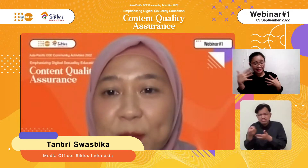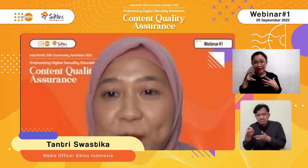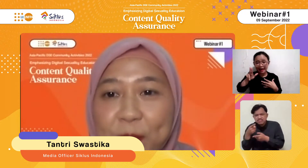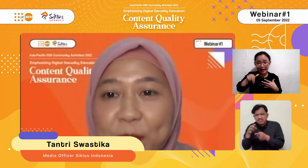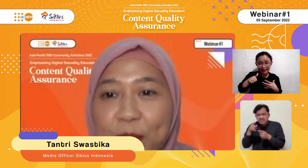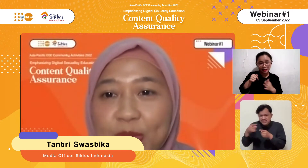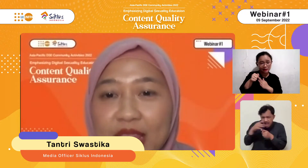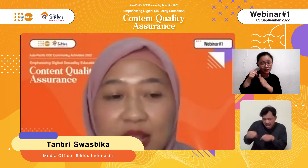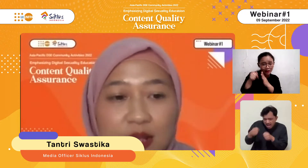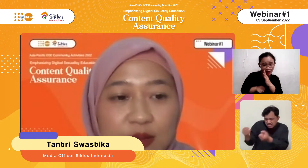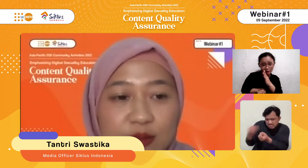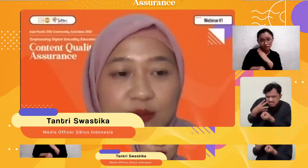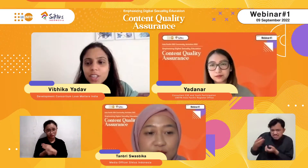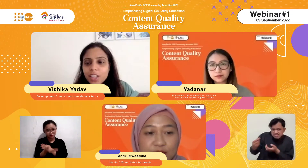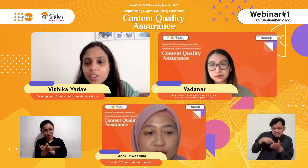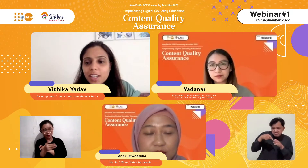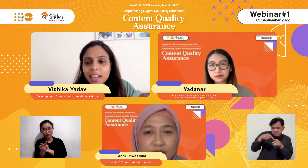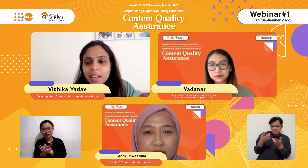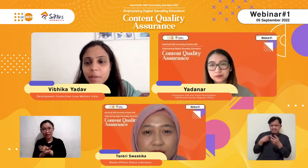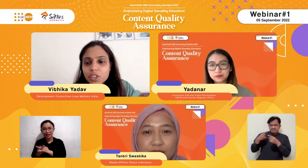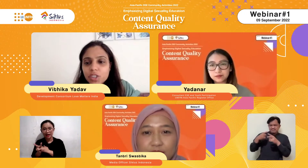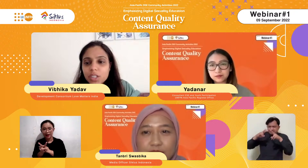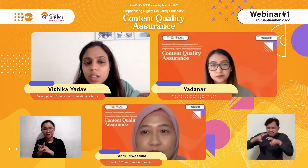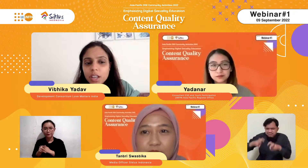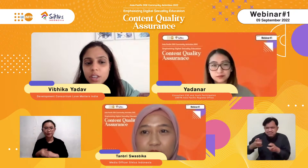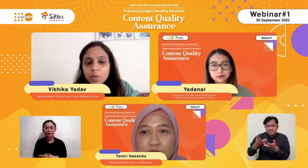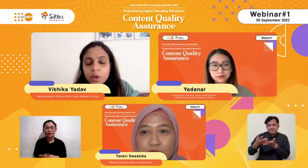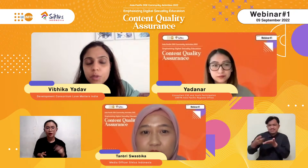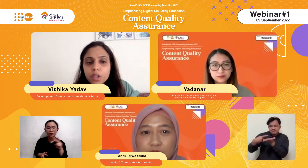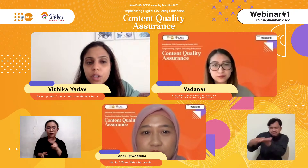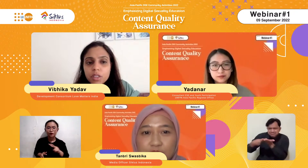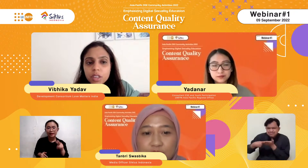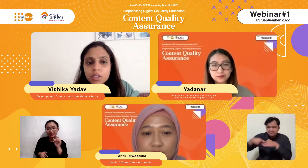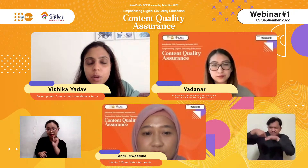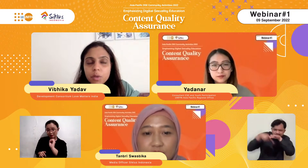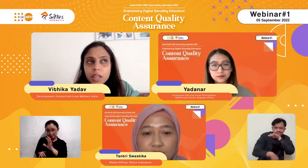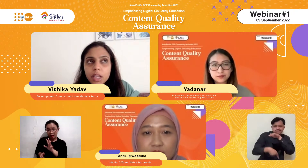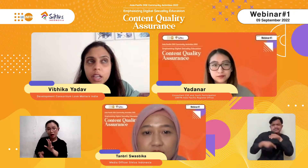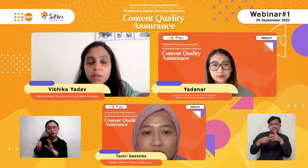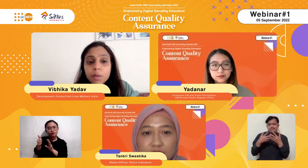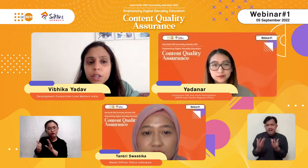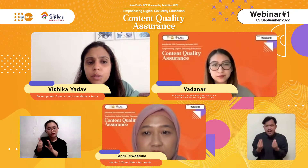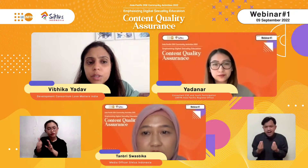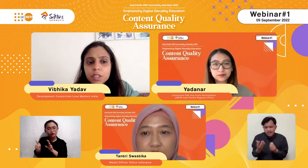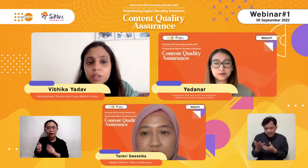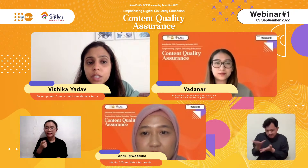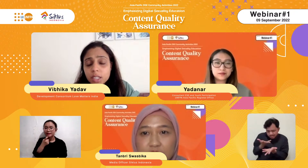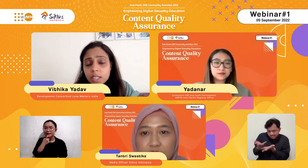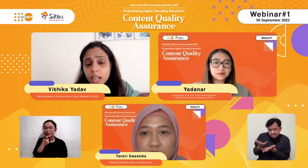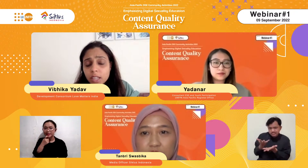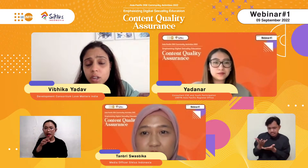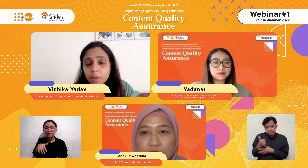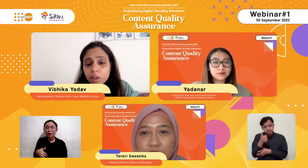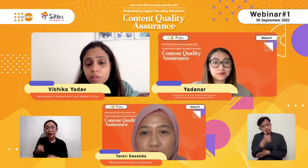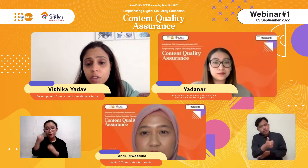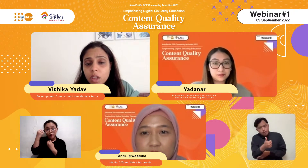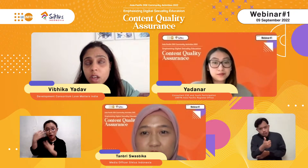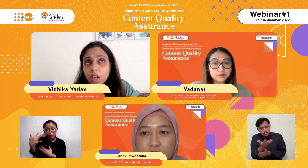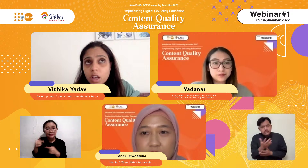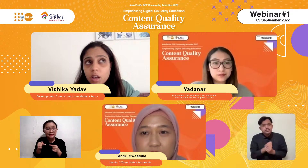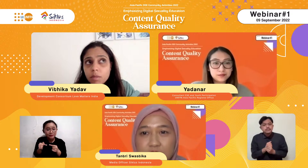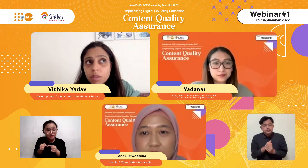Vitika. Sure, Tansri. Like I mentioned, one of the things around linking information with services has actually been